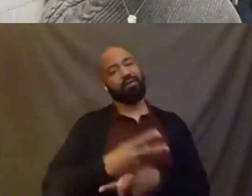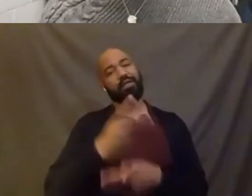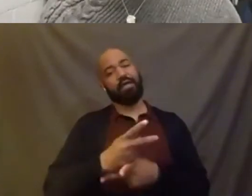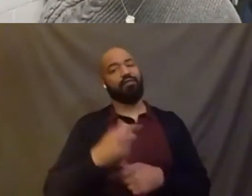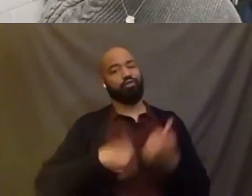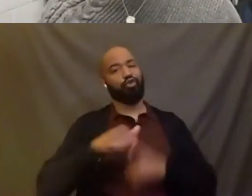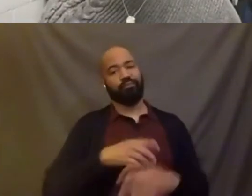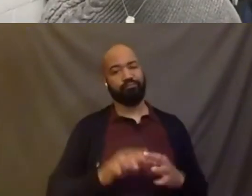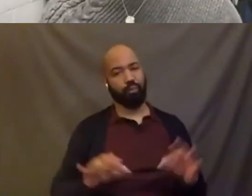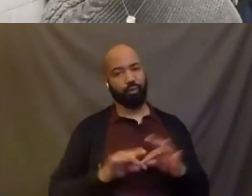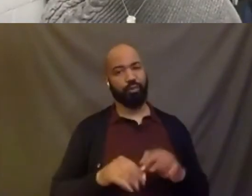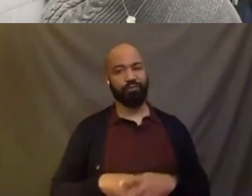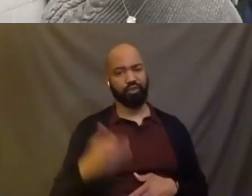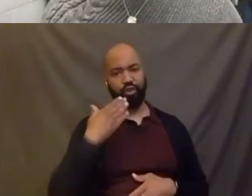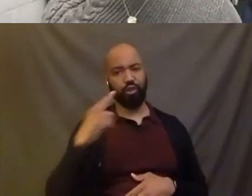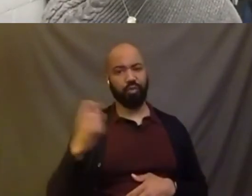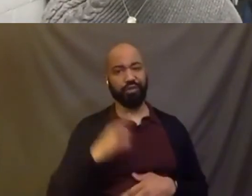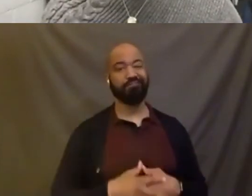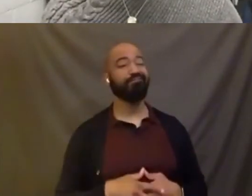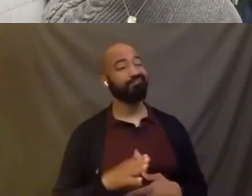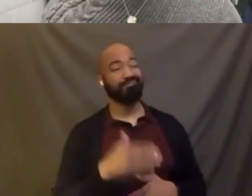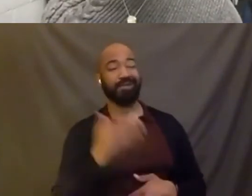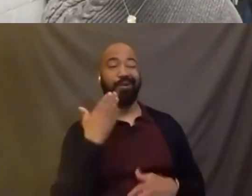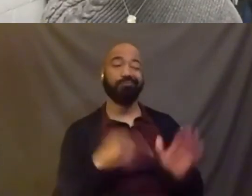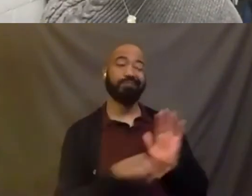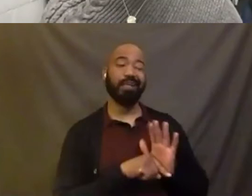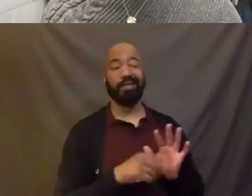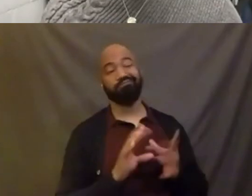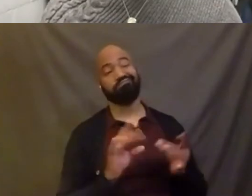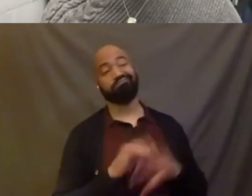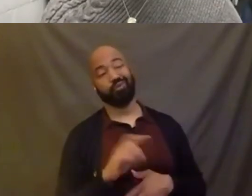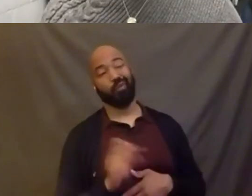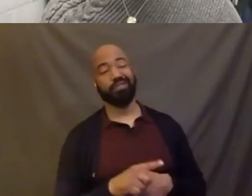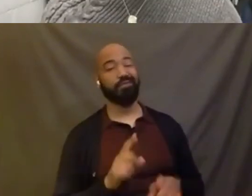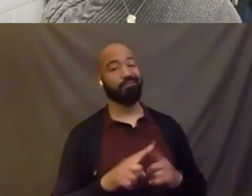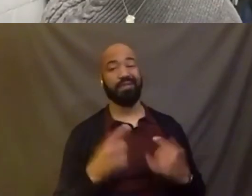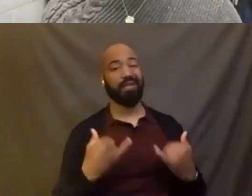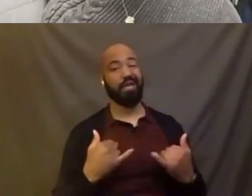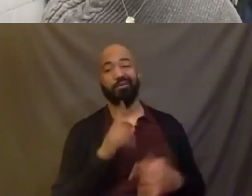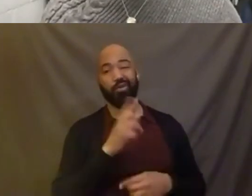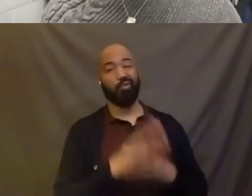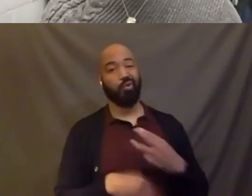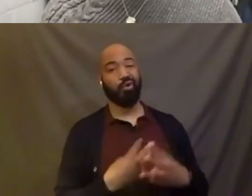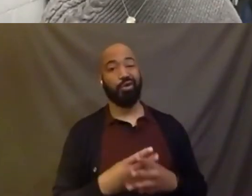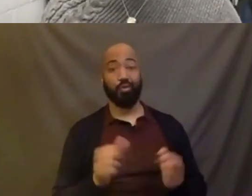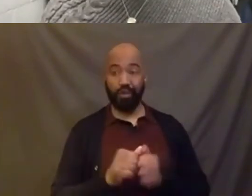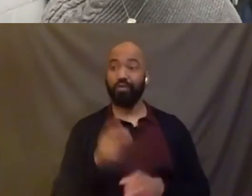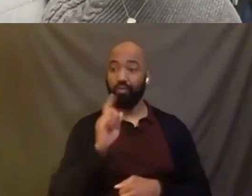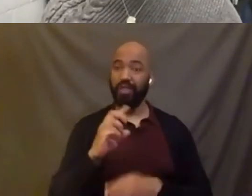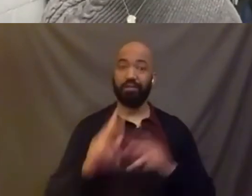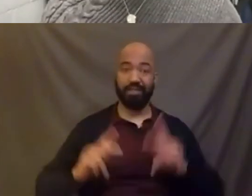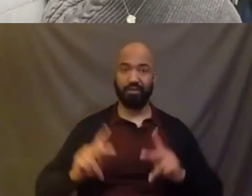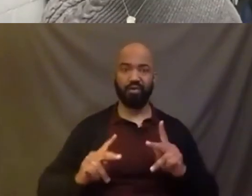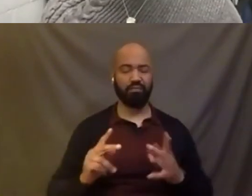question. And I know it's a really downer question, but I think that, it's one of those things that we're living in a real world with real people, and Yes. it's